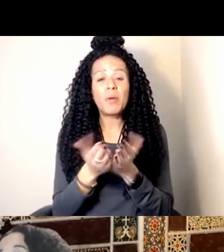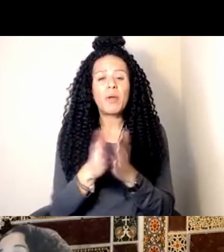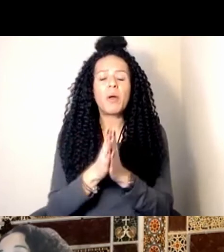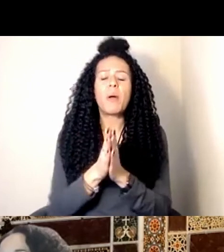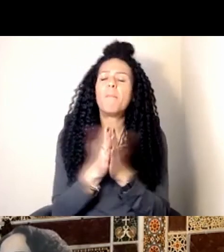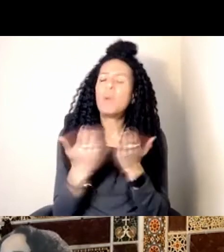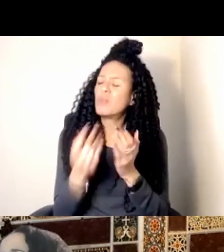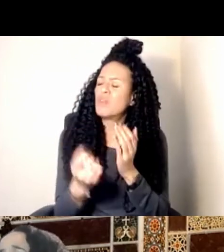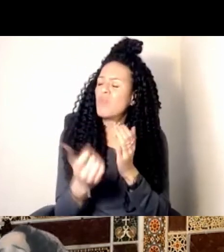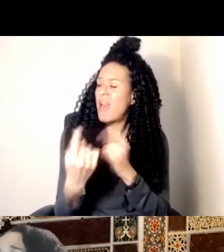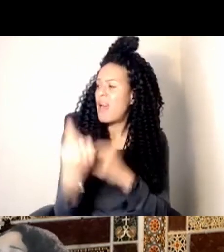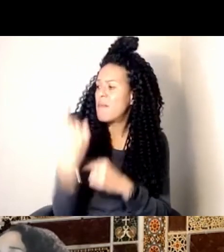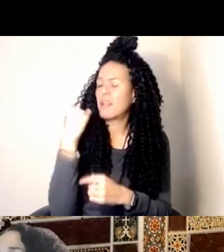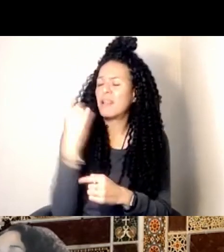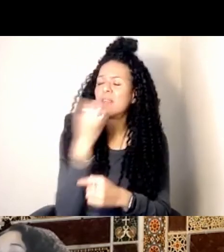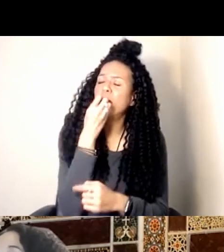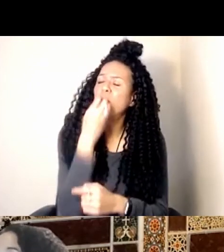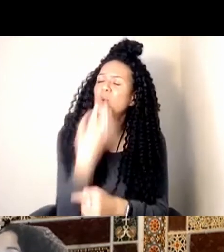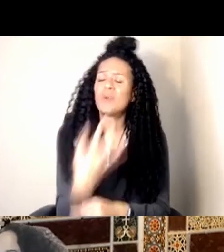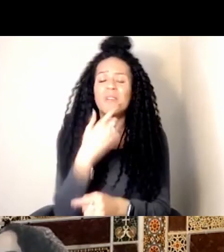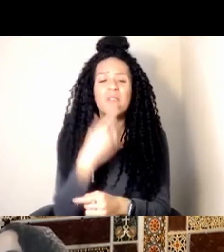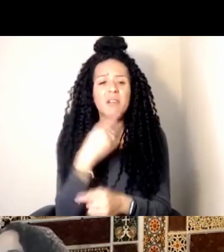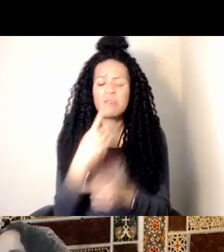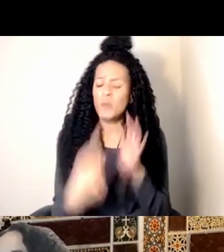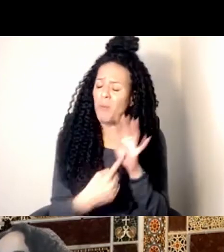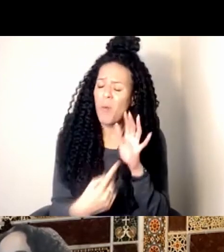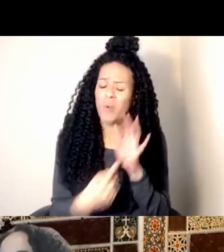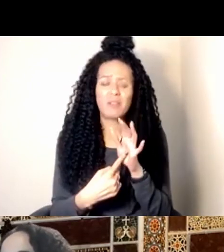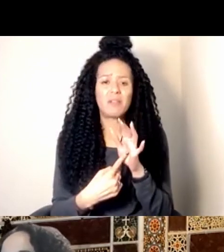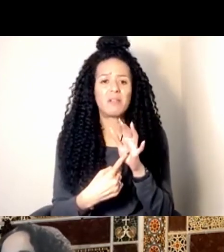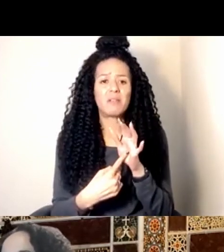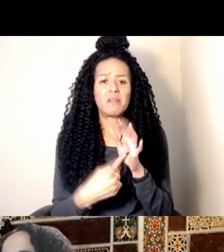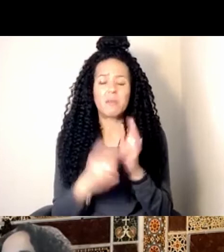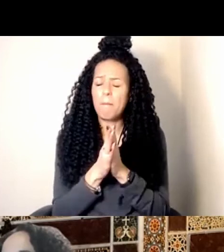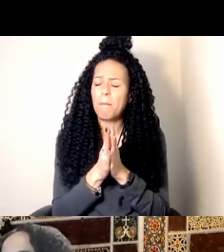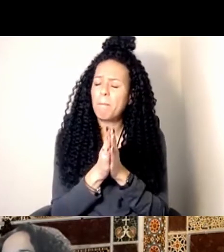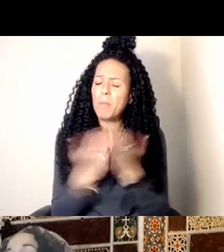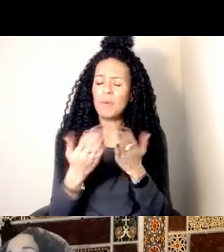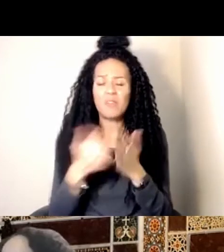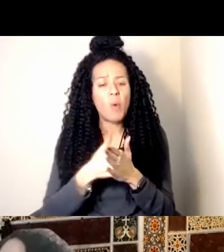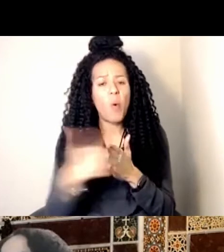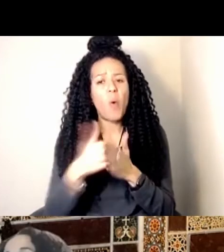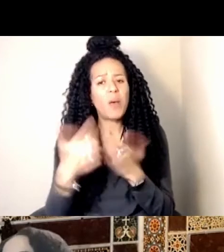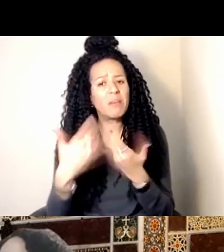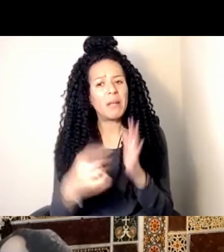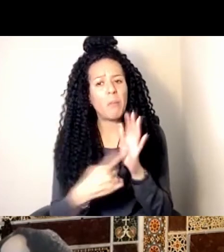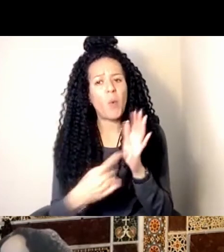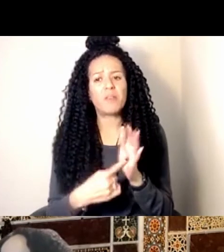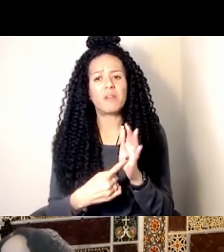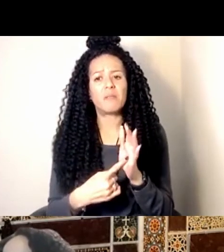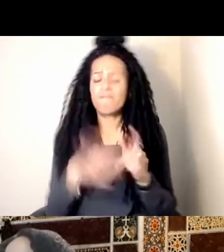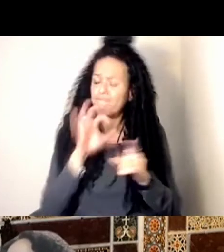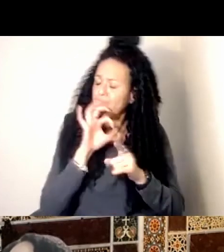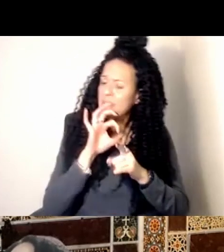so rare then, so beautiful and so important. Books have always been important,